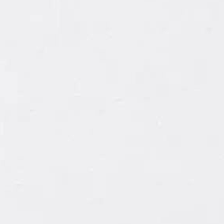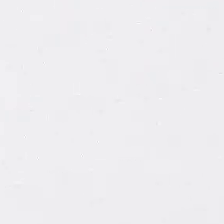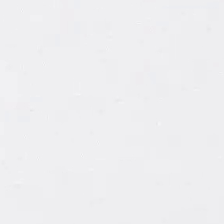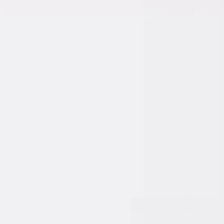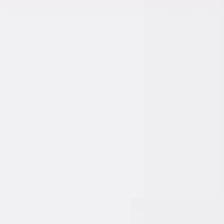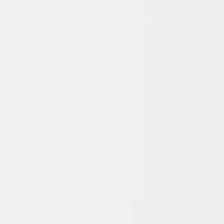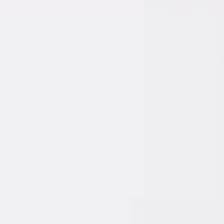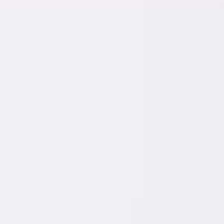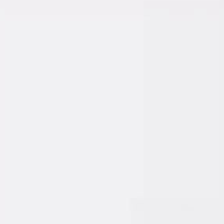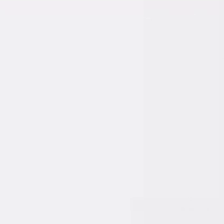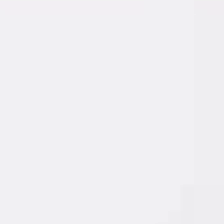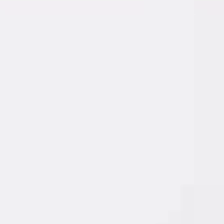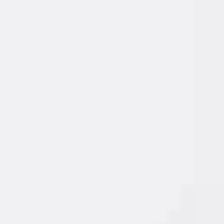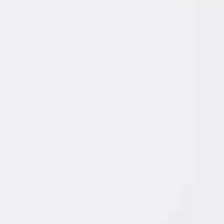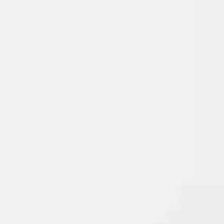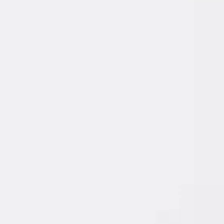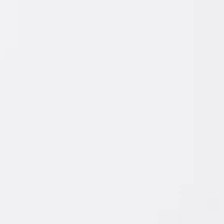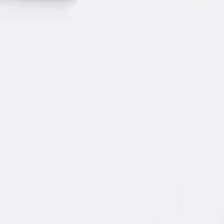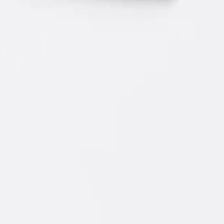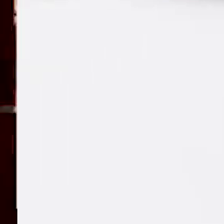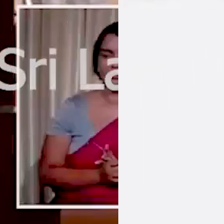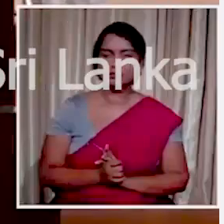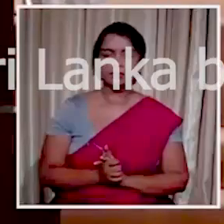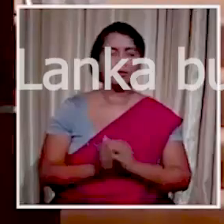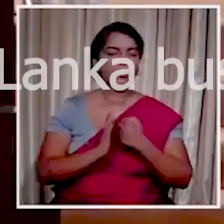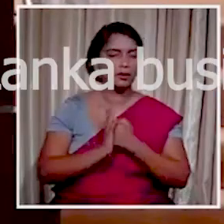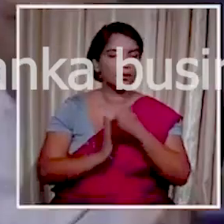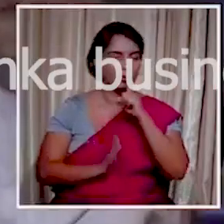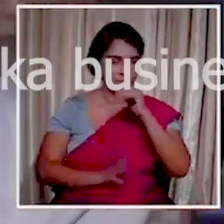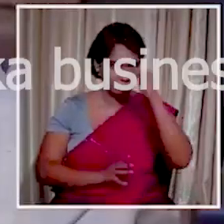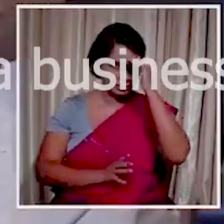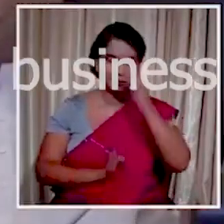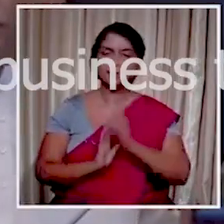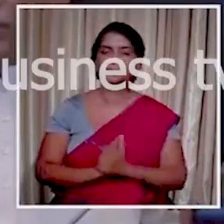Sri Lanka Business TV. Garu Katanayakatumani,